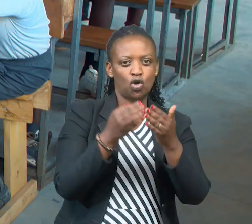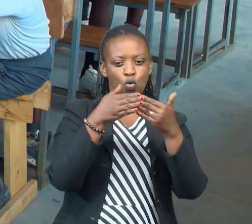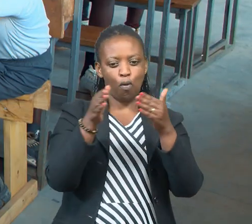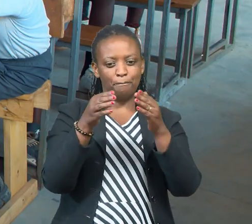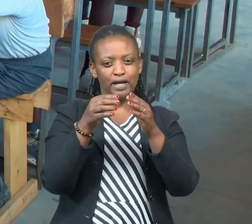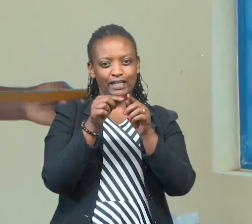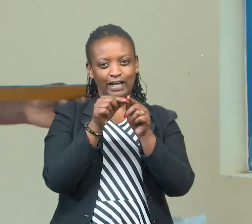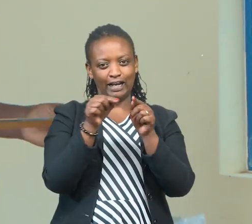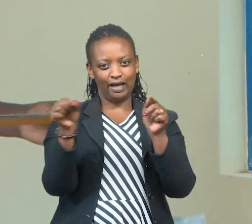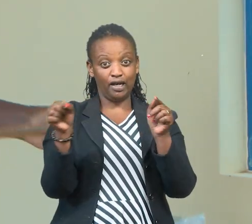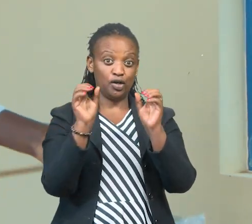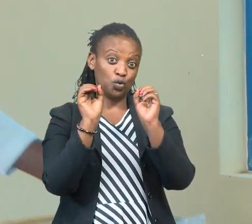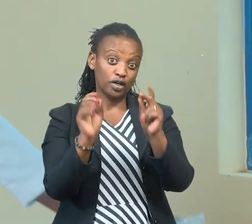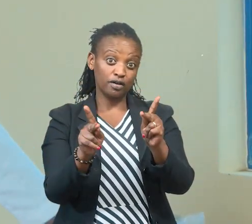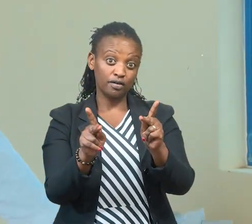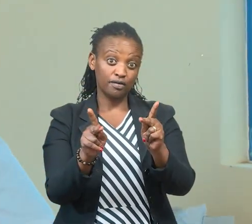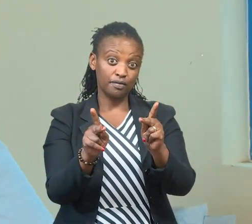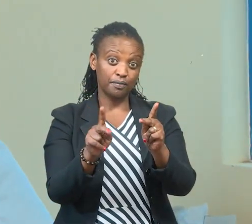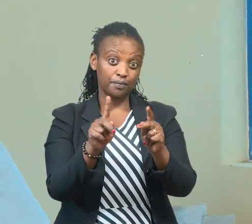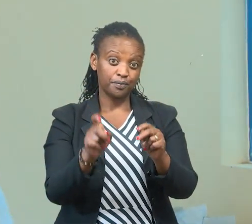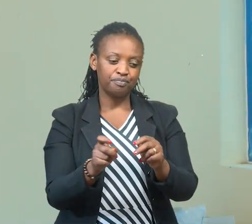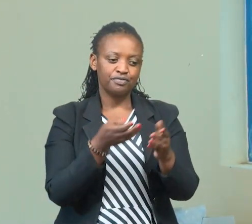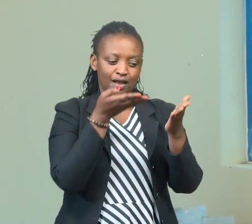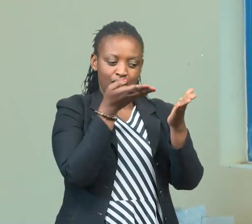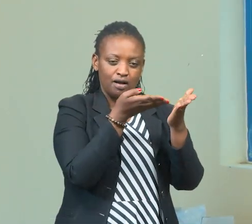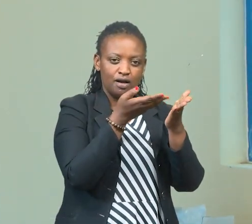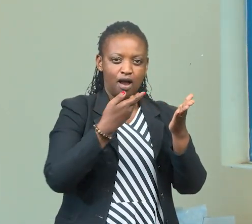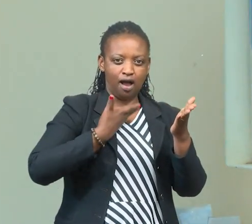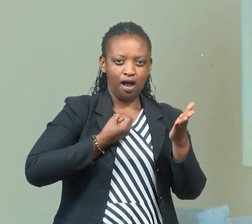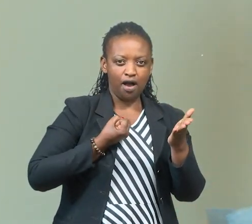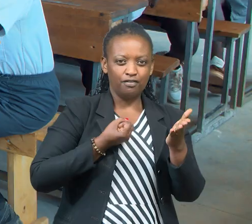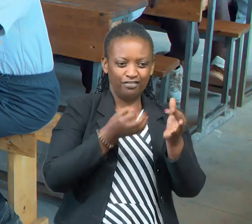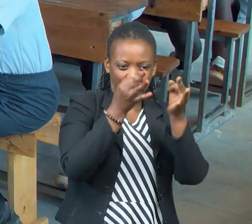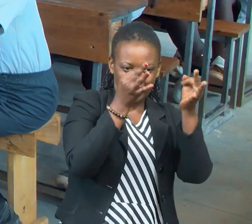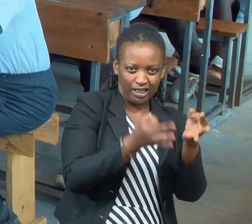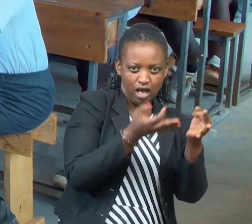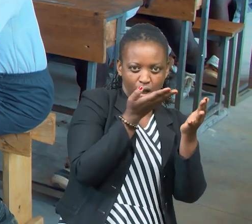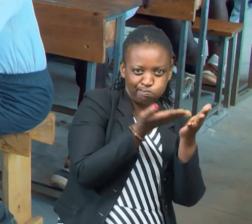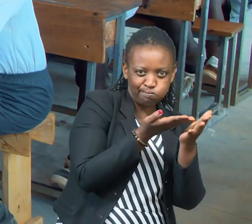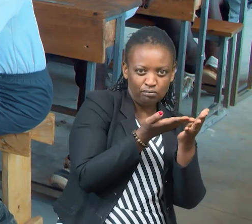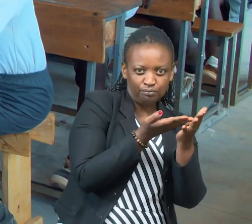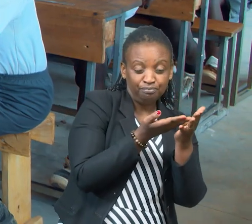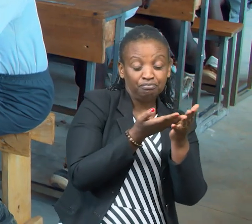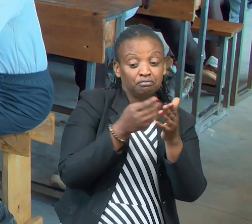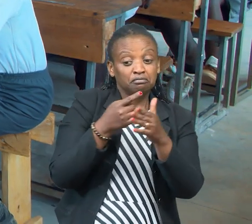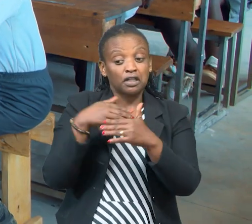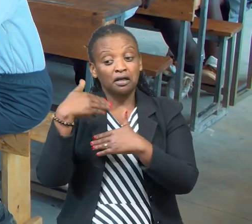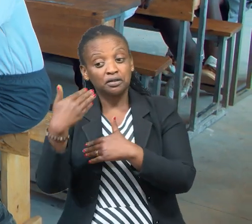open line, okay? Yes. Here I have objects, okay? And